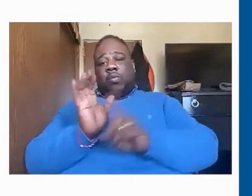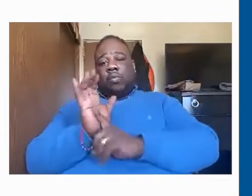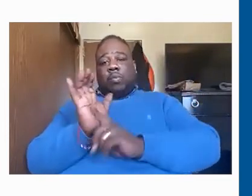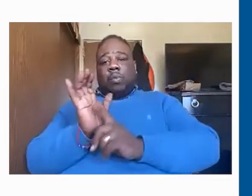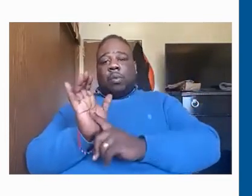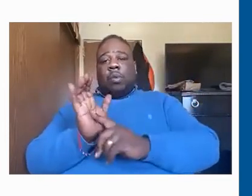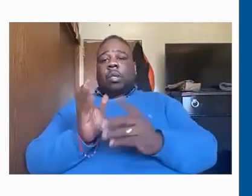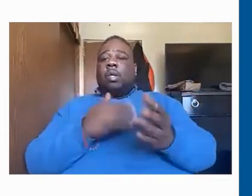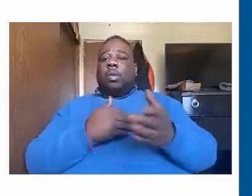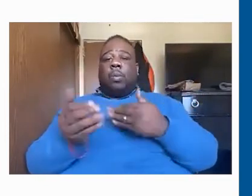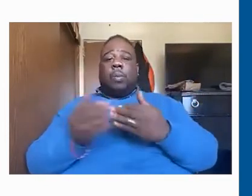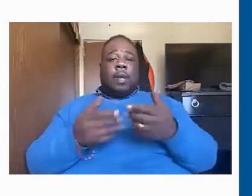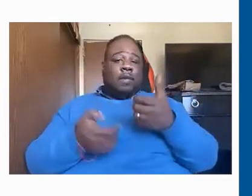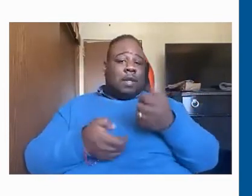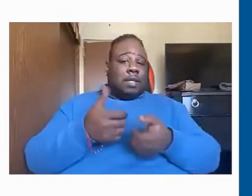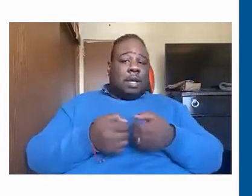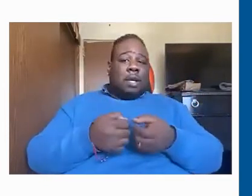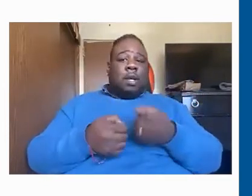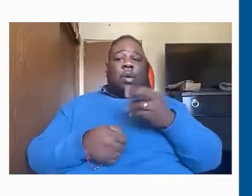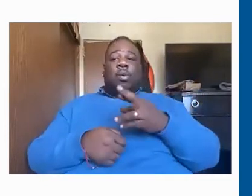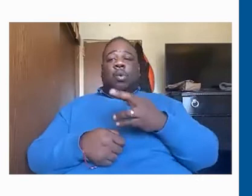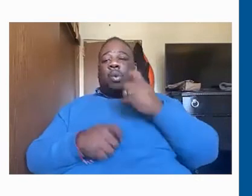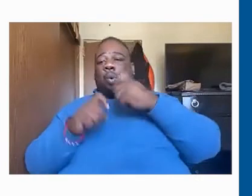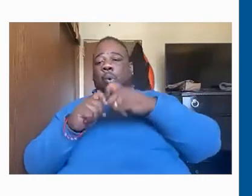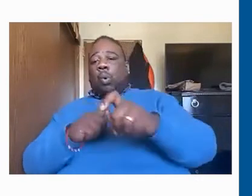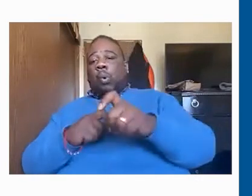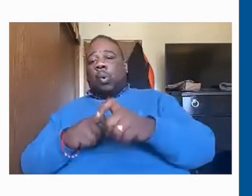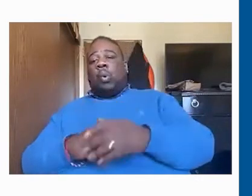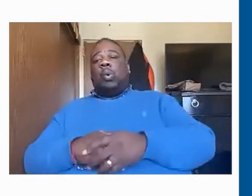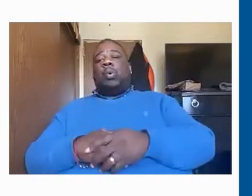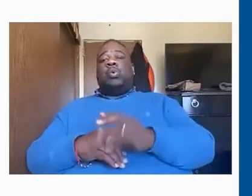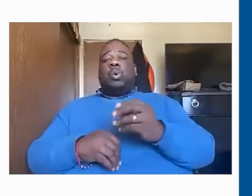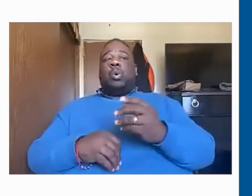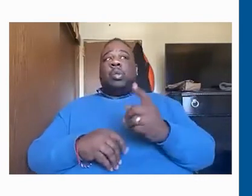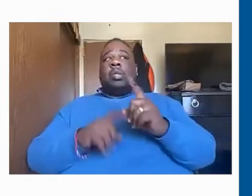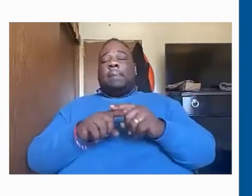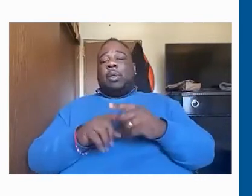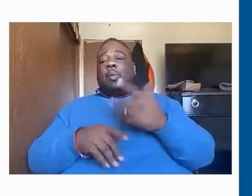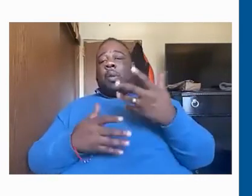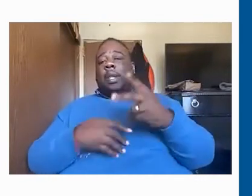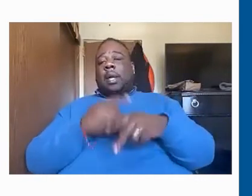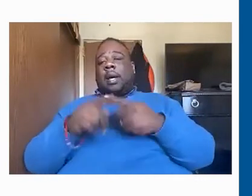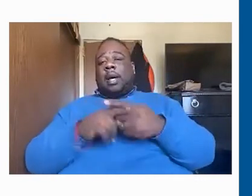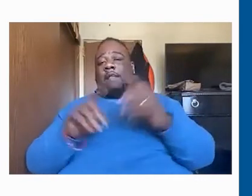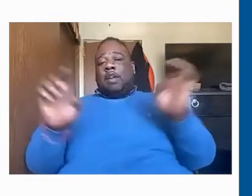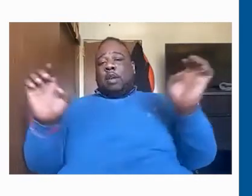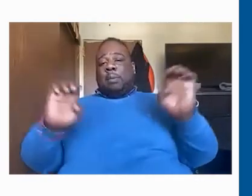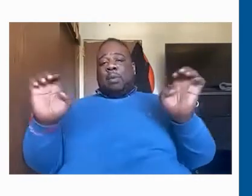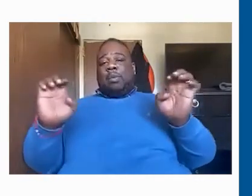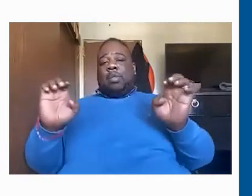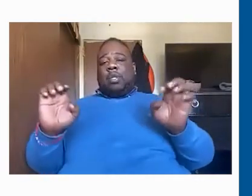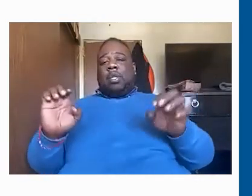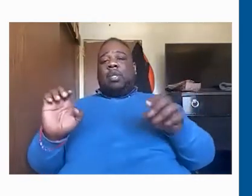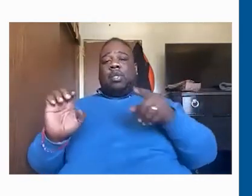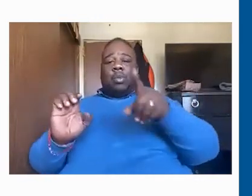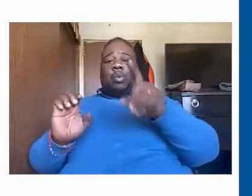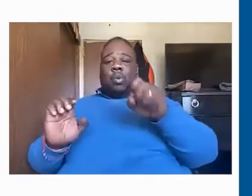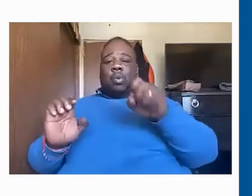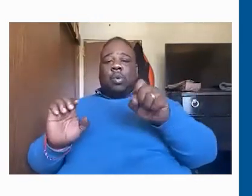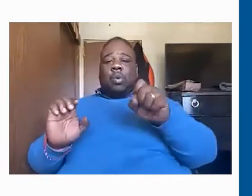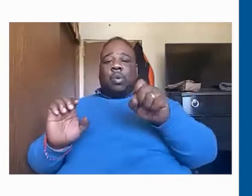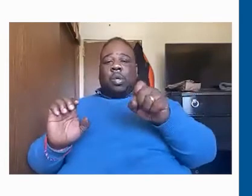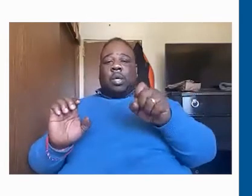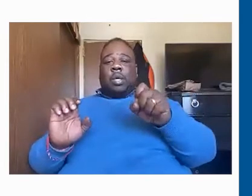The emergencies vary in size, so you can sign up for all types of emergencies. You can opt in and opt out of certain messages. So for